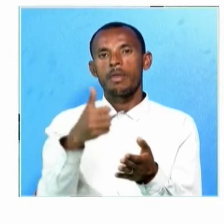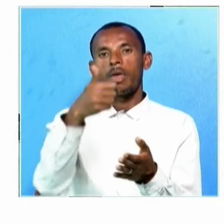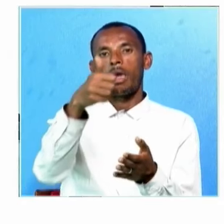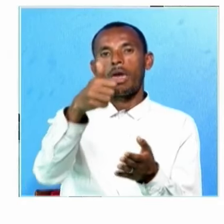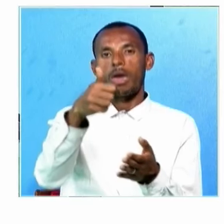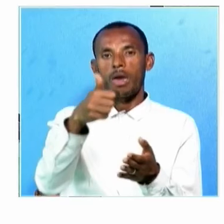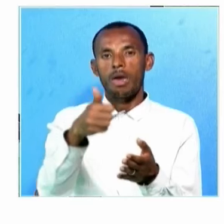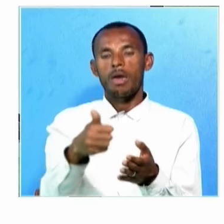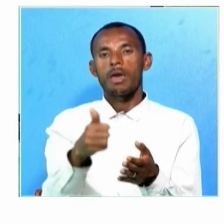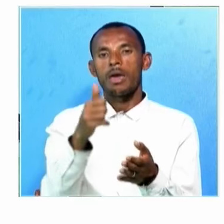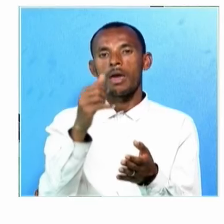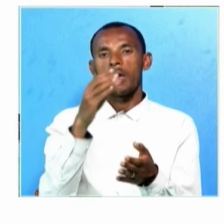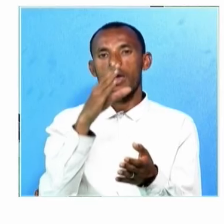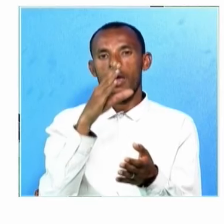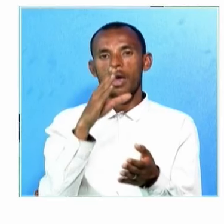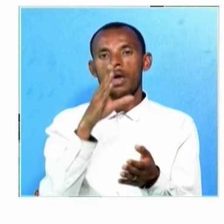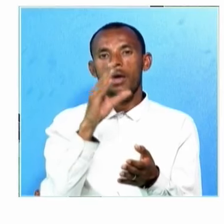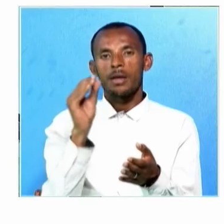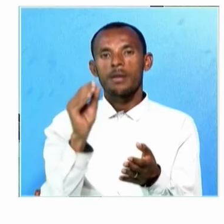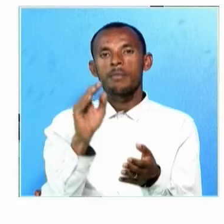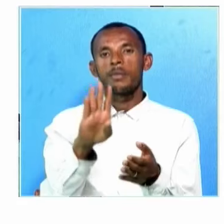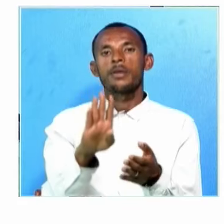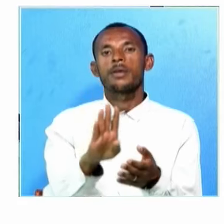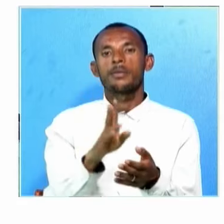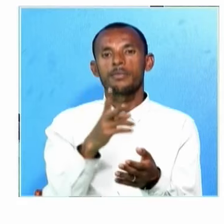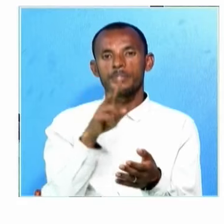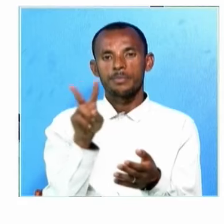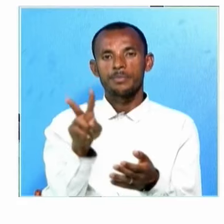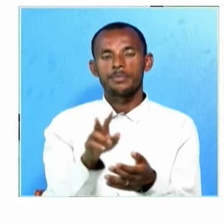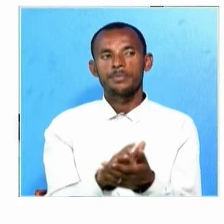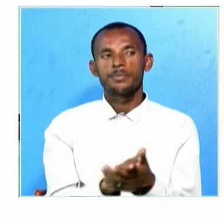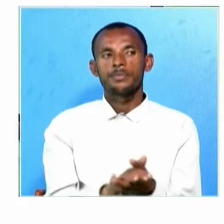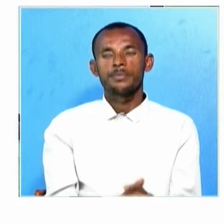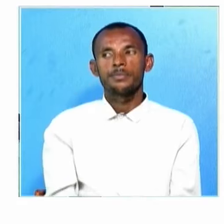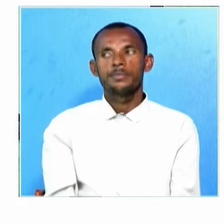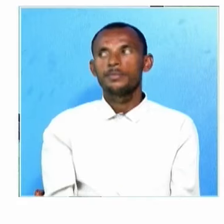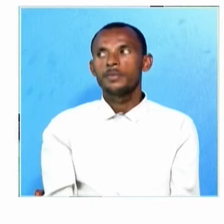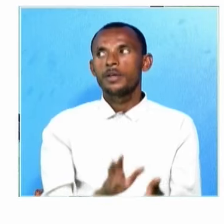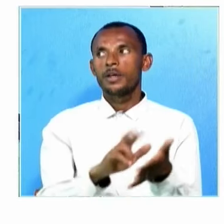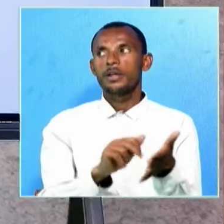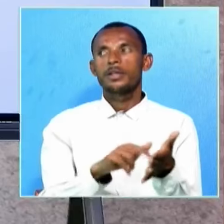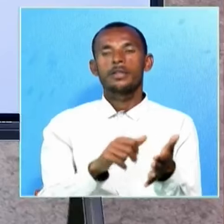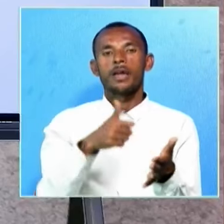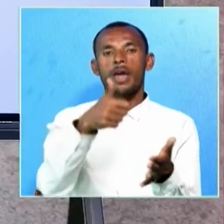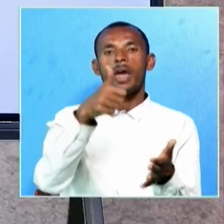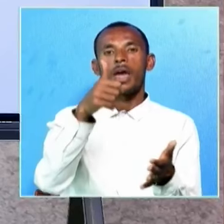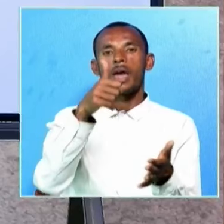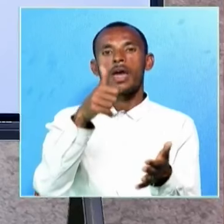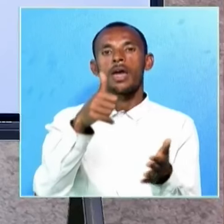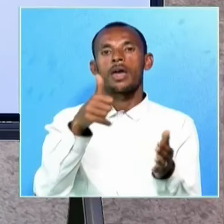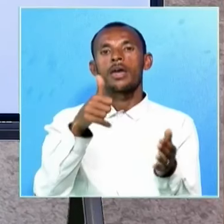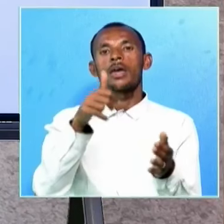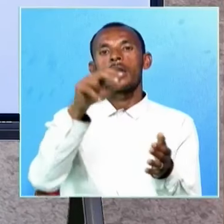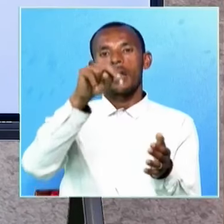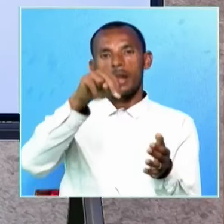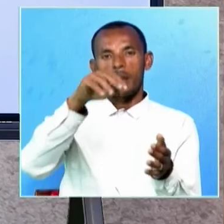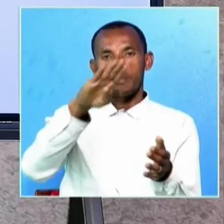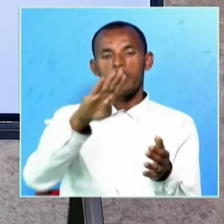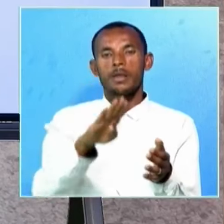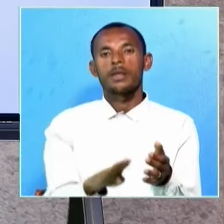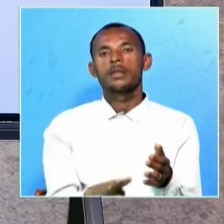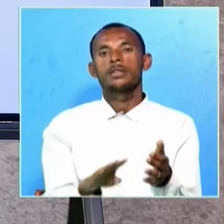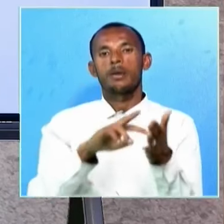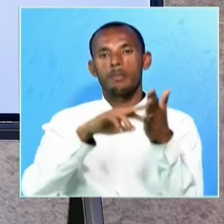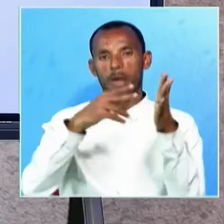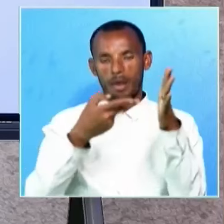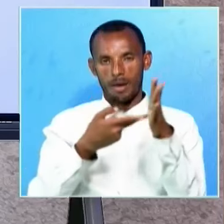A and B. So this it is read as A intersection B. The